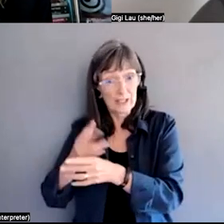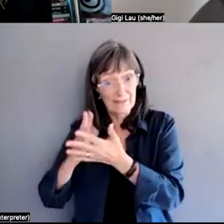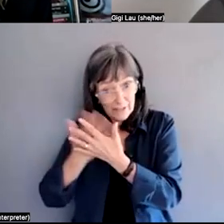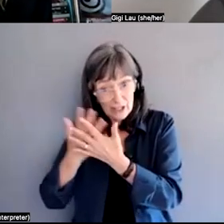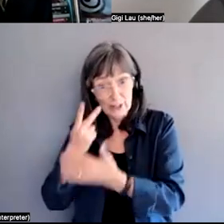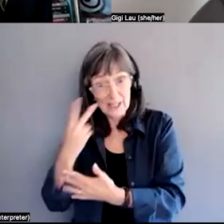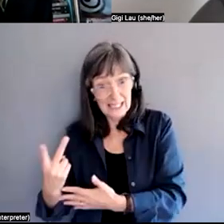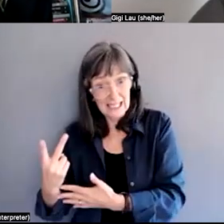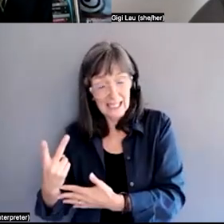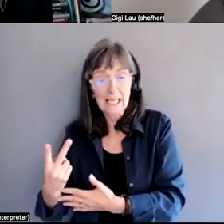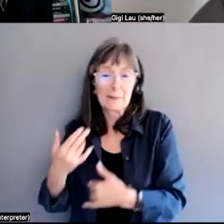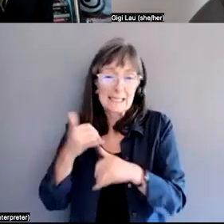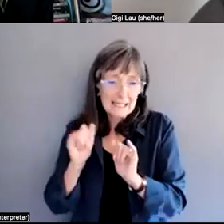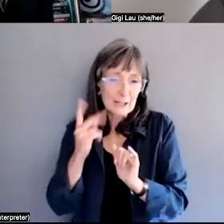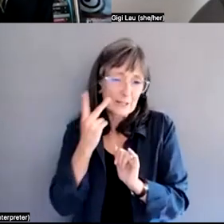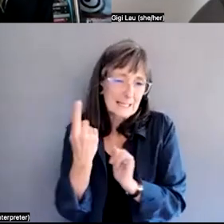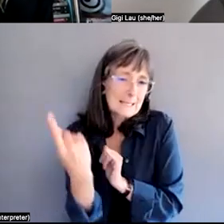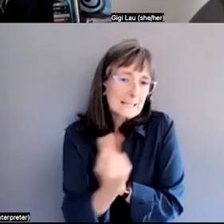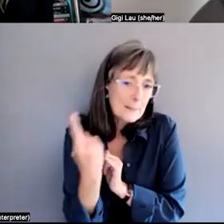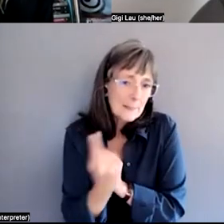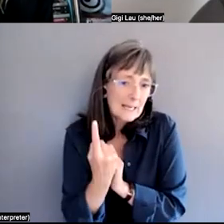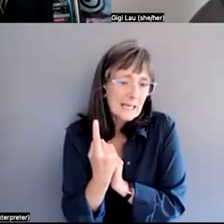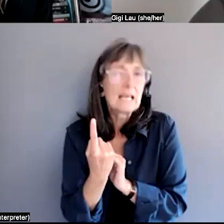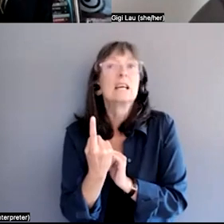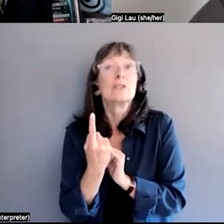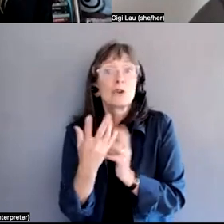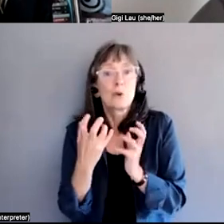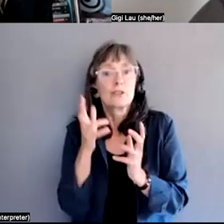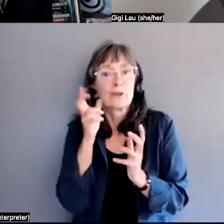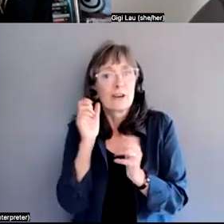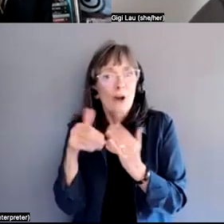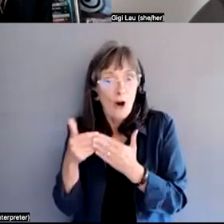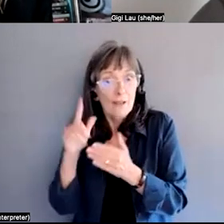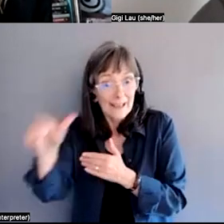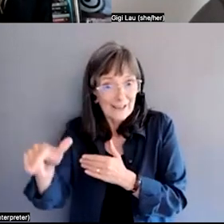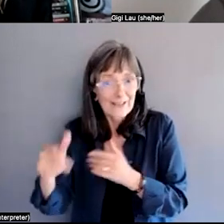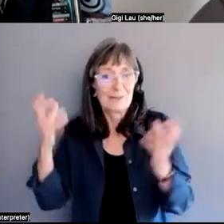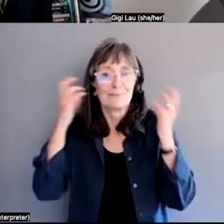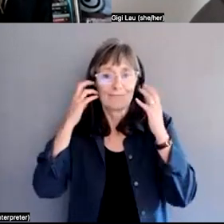and that there's still something there that makes you want to get a better set of headphones and get the whole thing. Right.